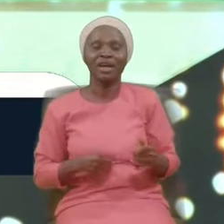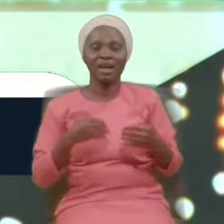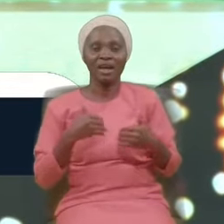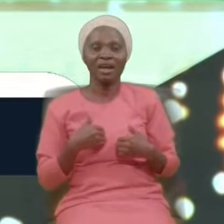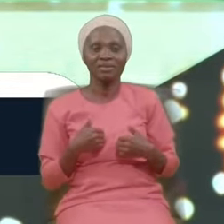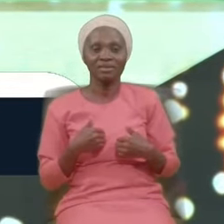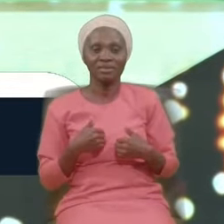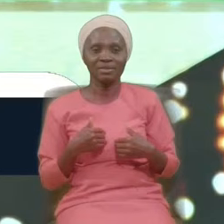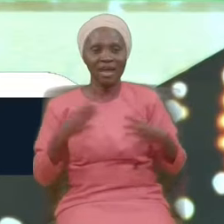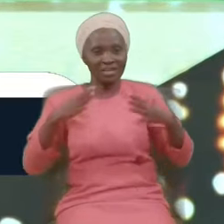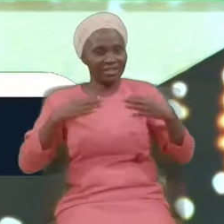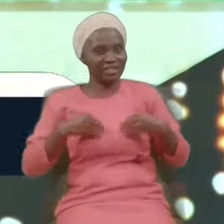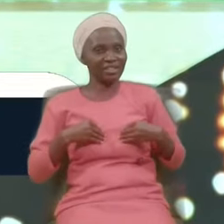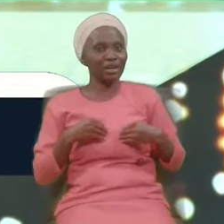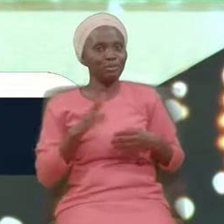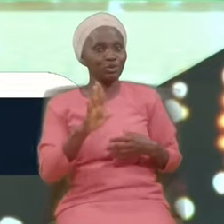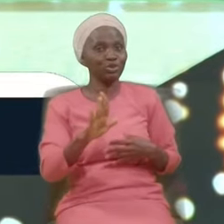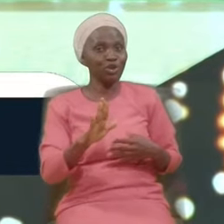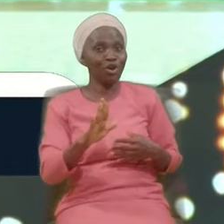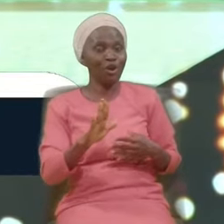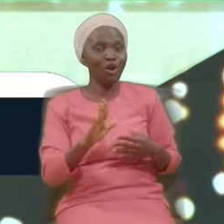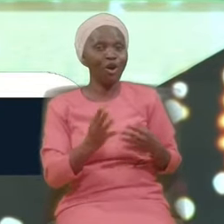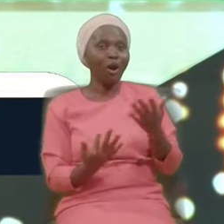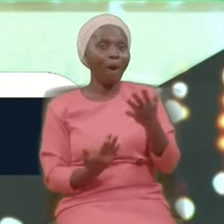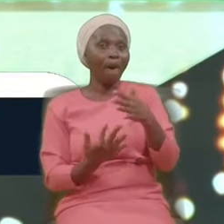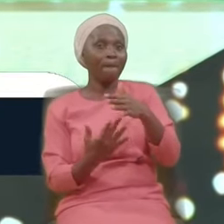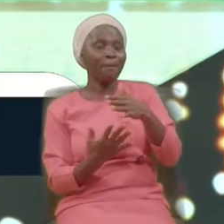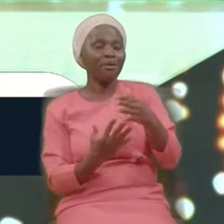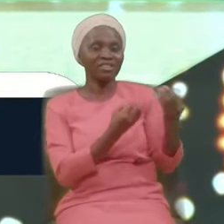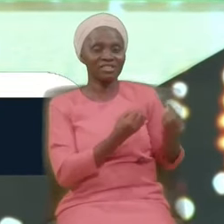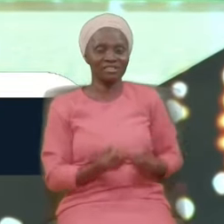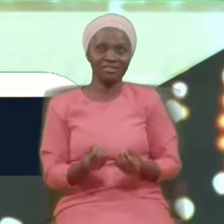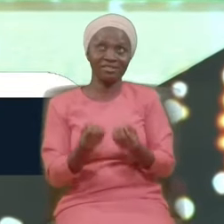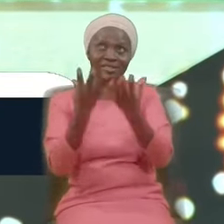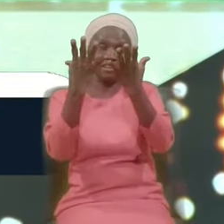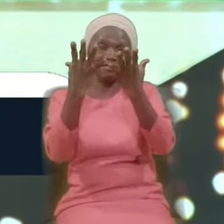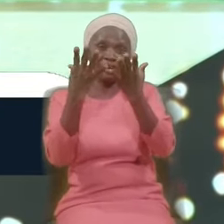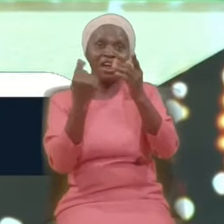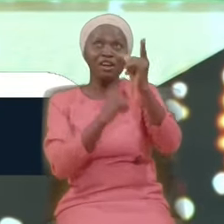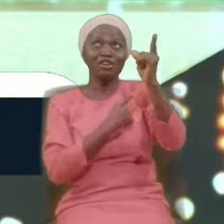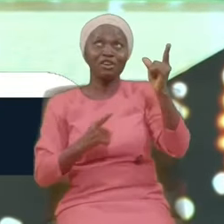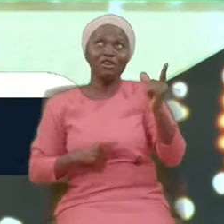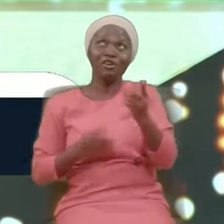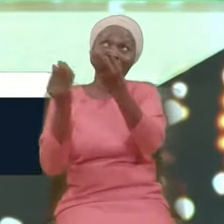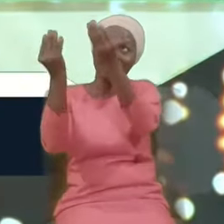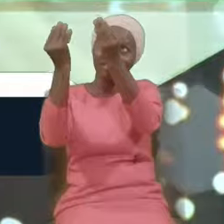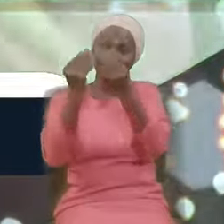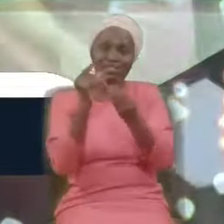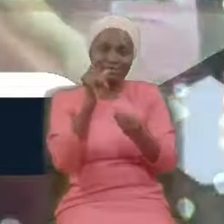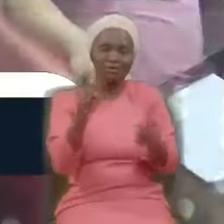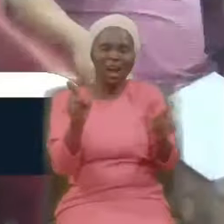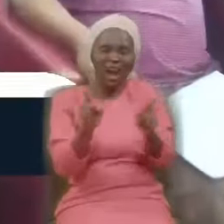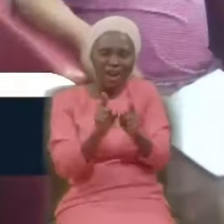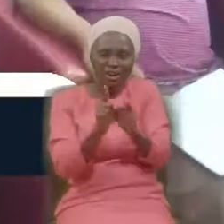sacrifice. The Lord grant thee according to thine own heart,